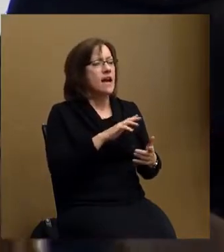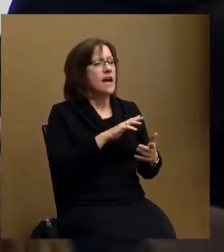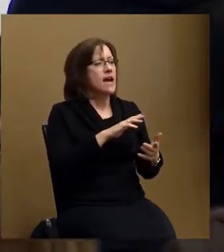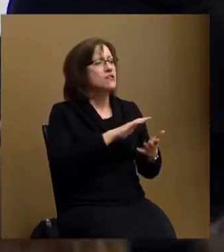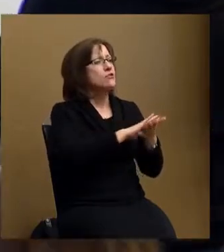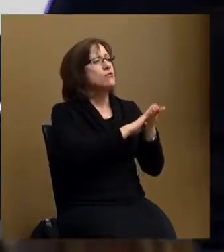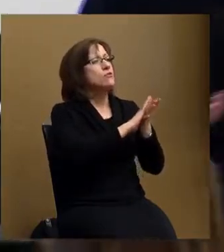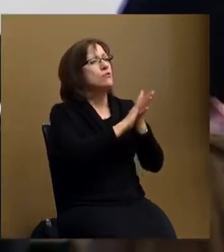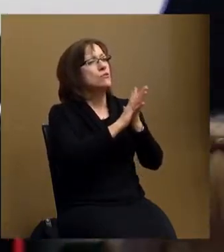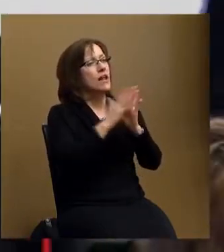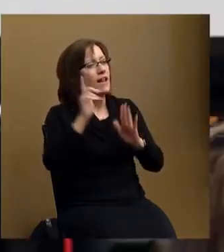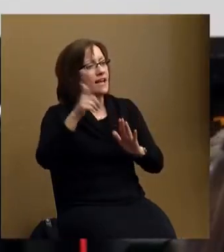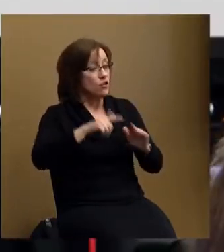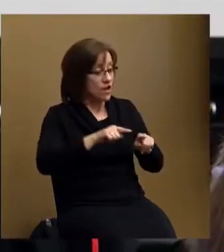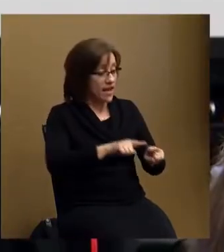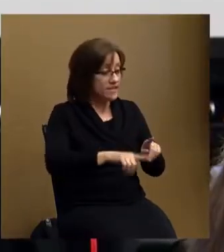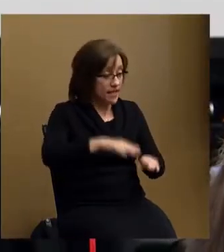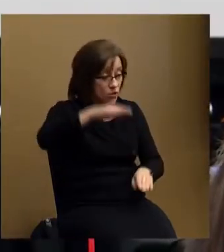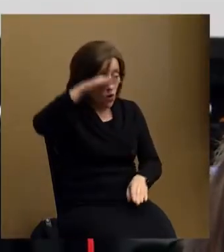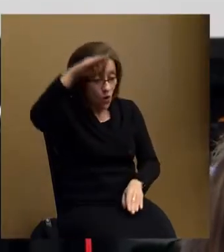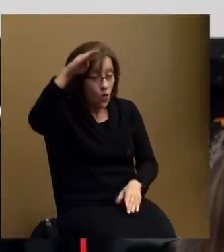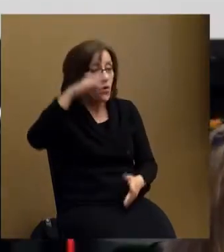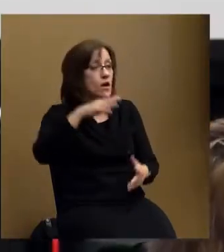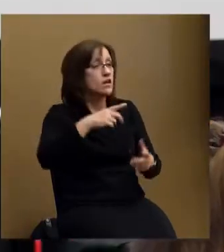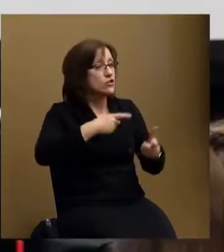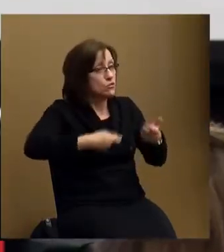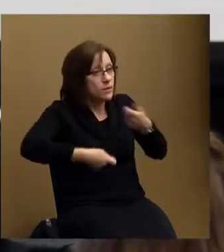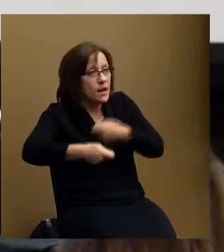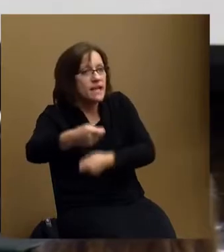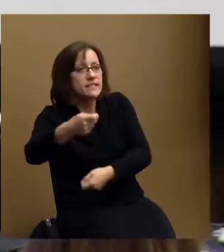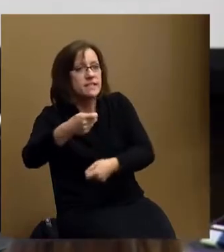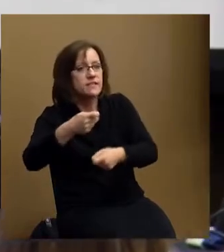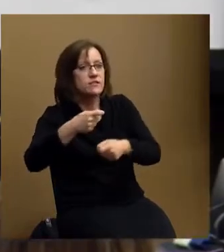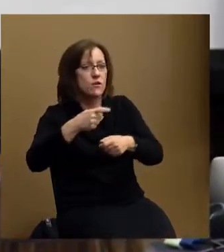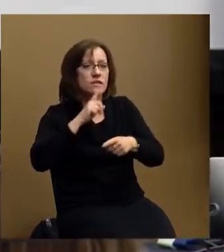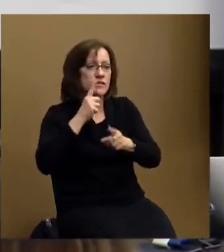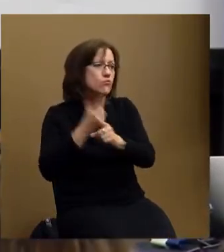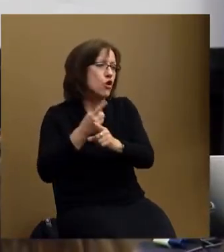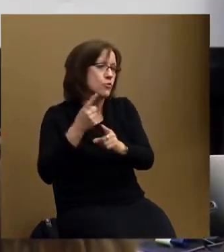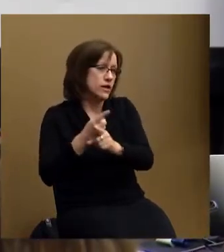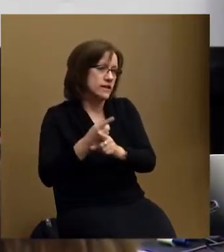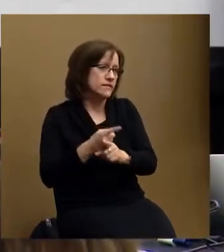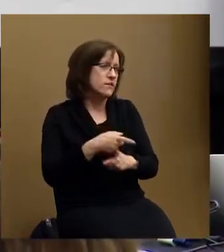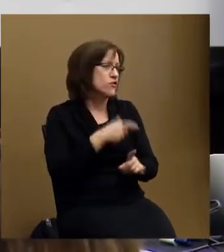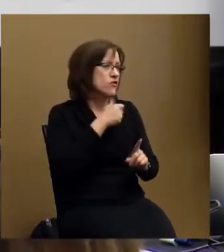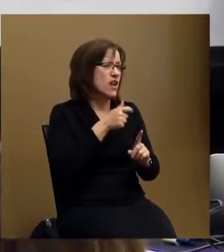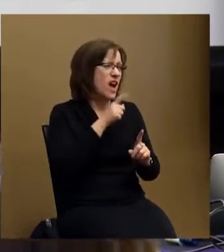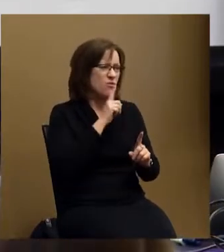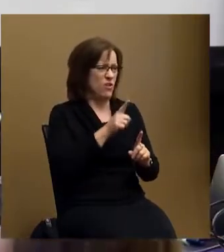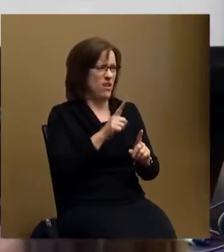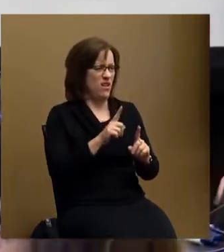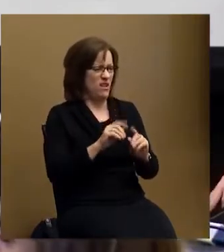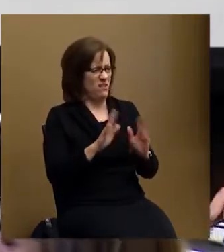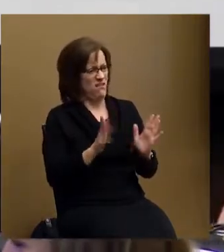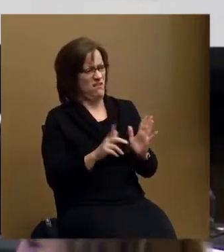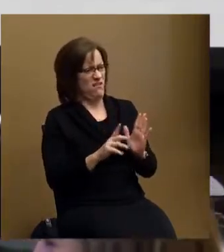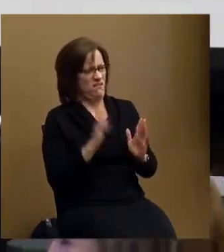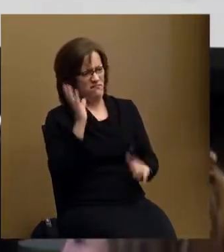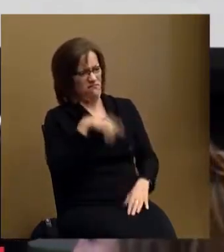social world and not make the child stand out or the young adult stand out in the future.